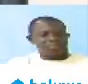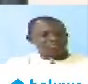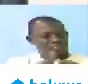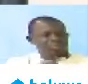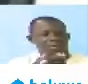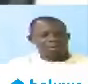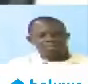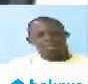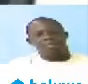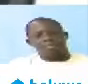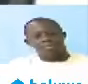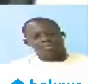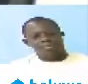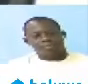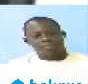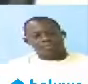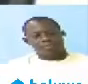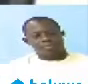said.